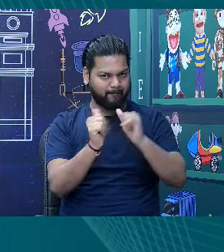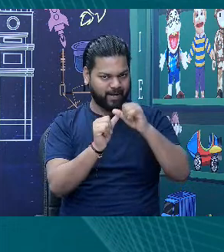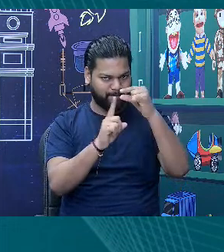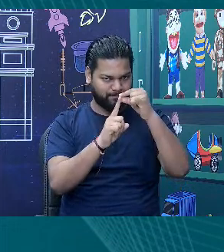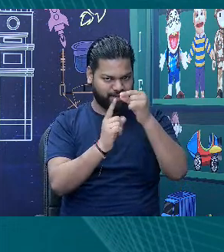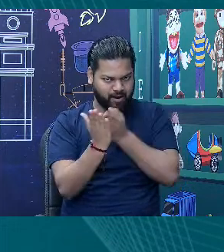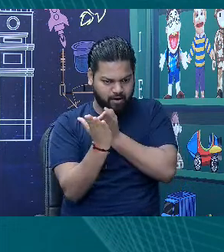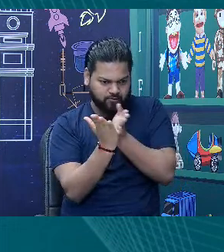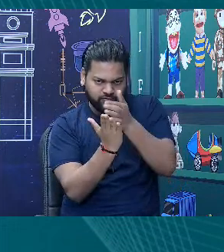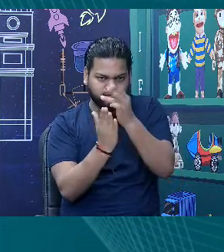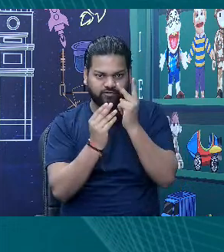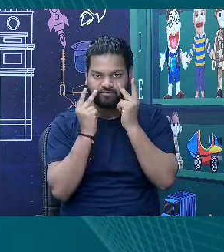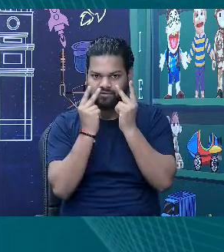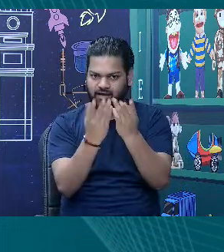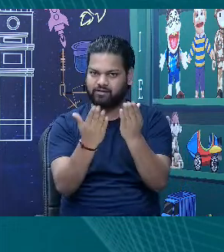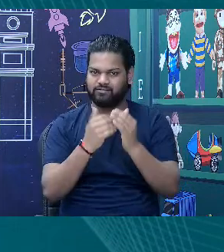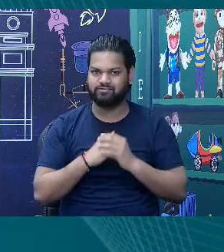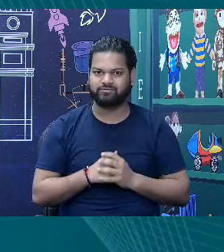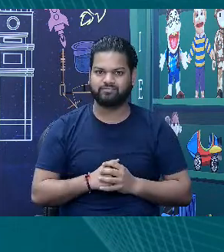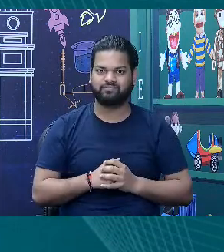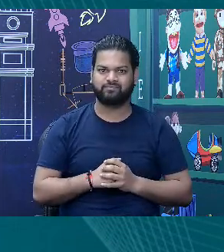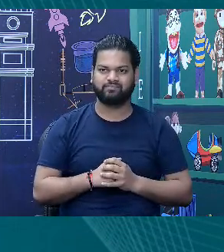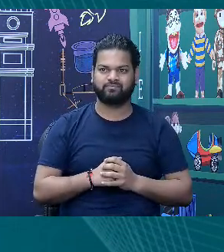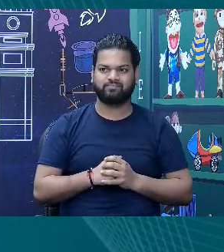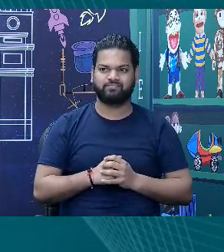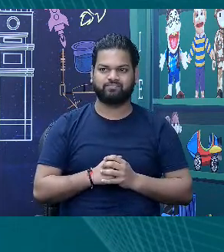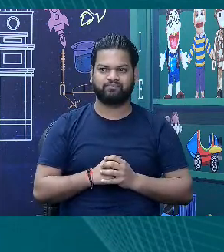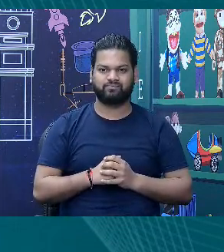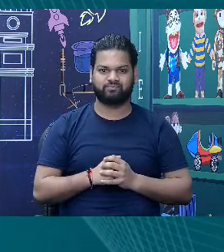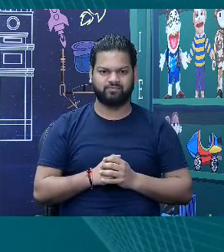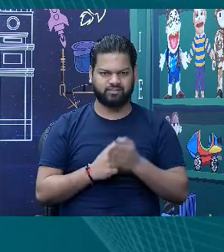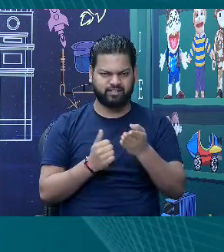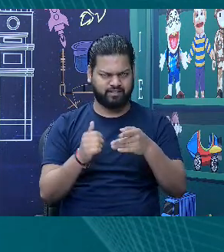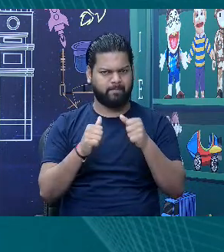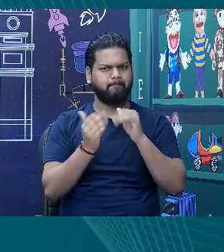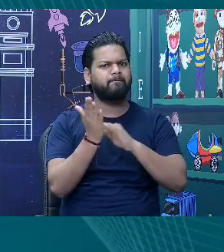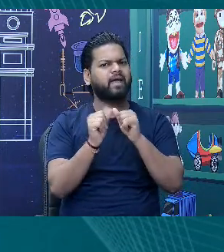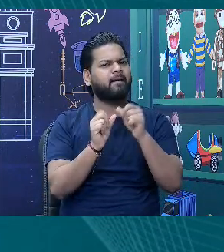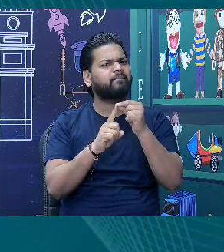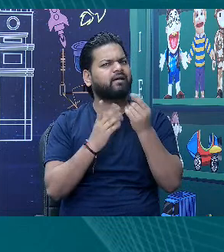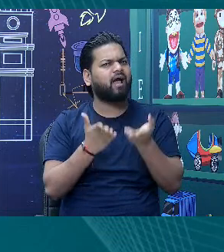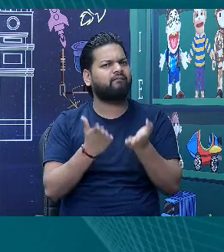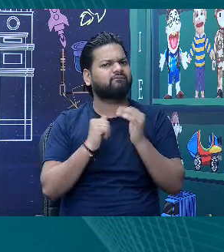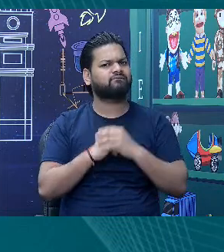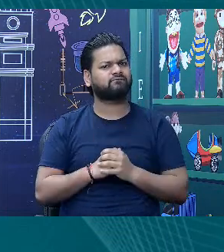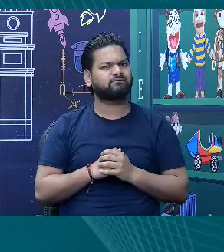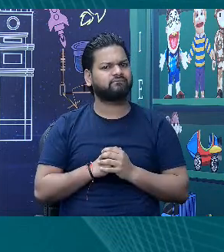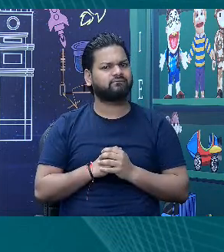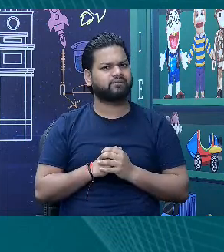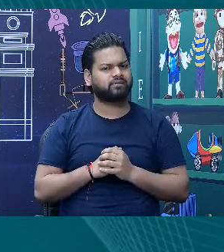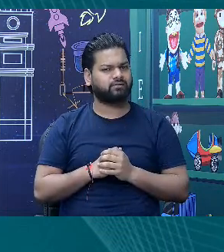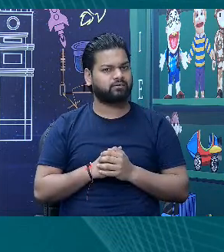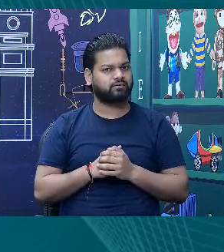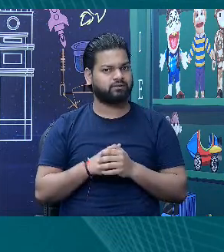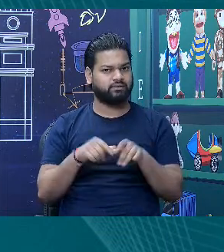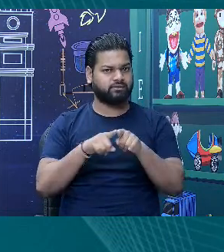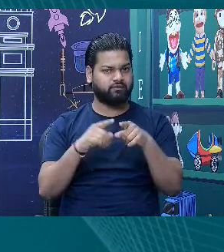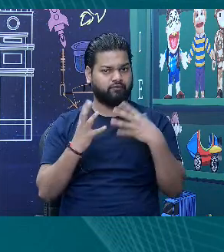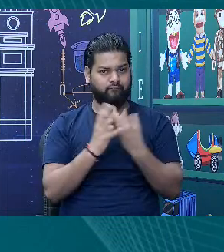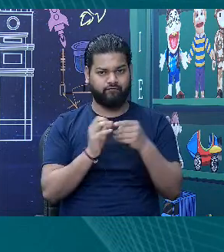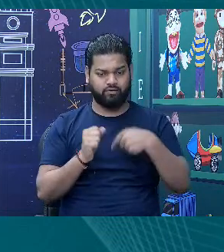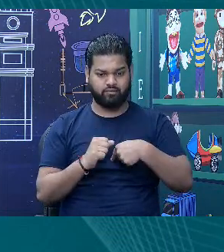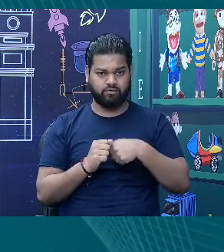Okay, so this is the map. So this is the map. We in India, we are